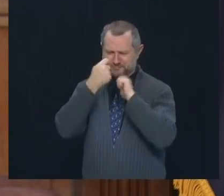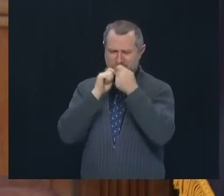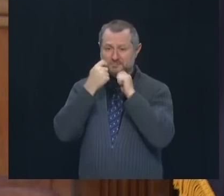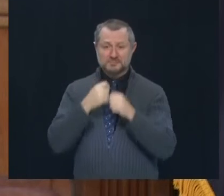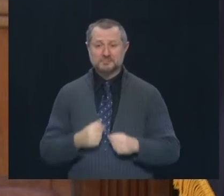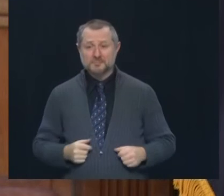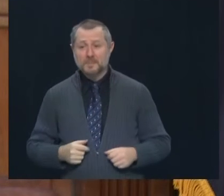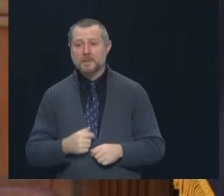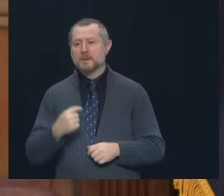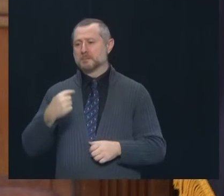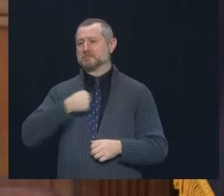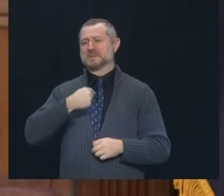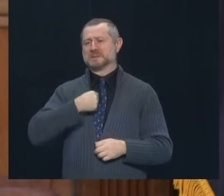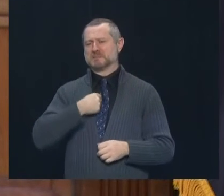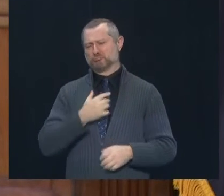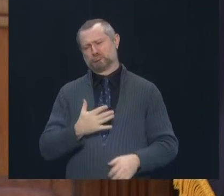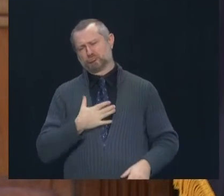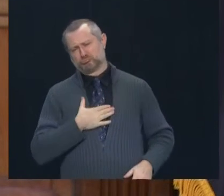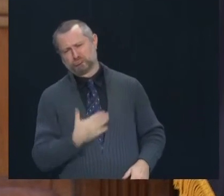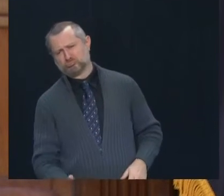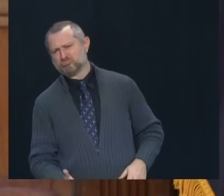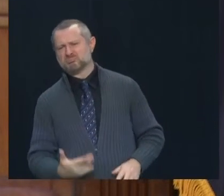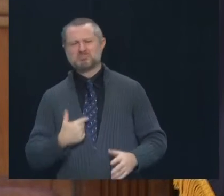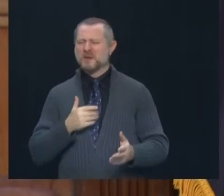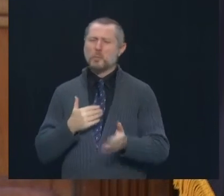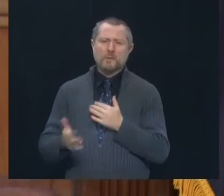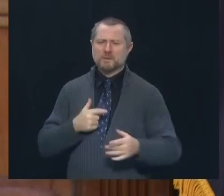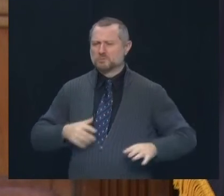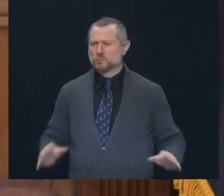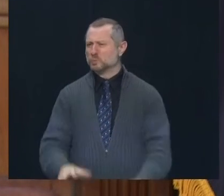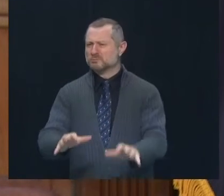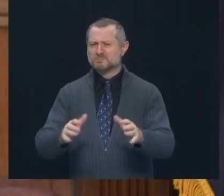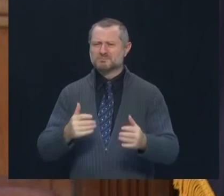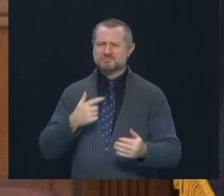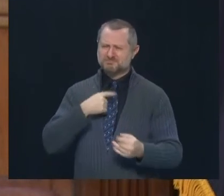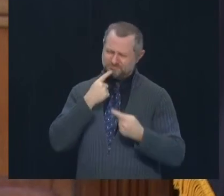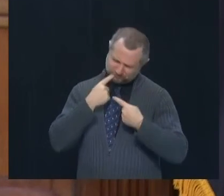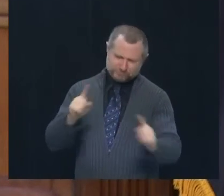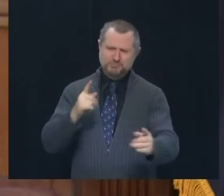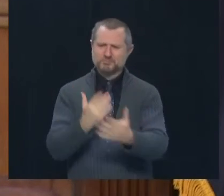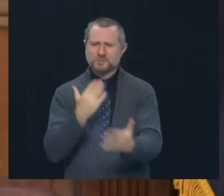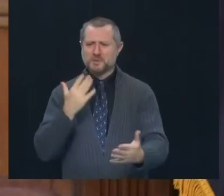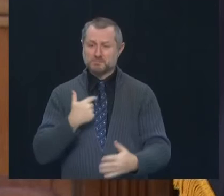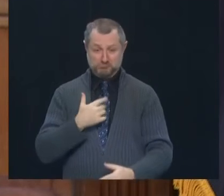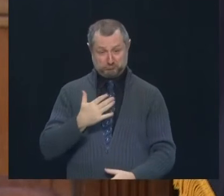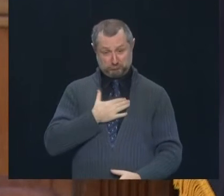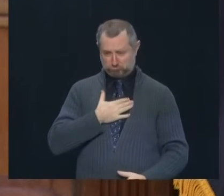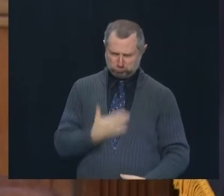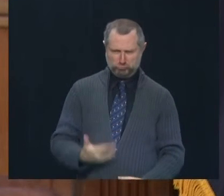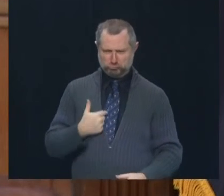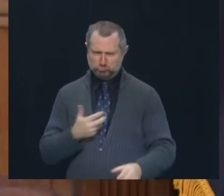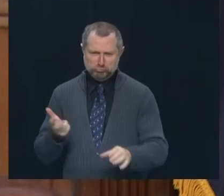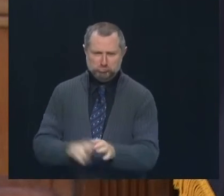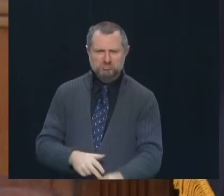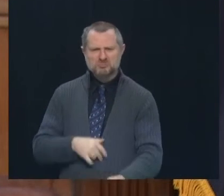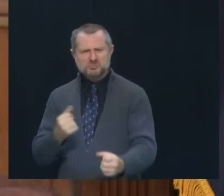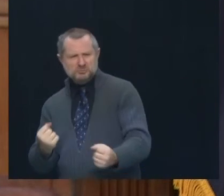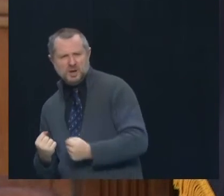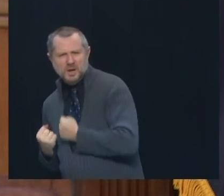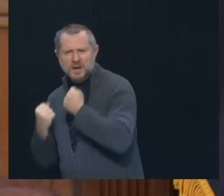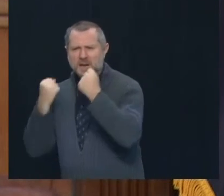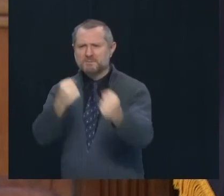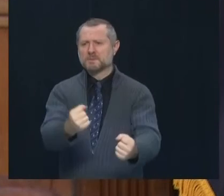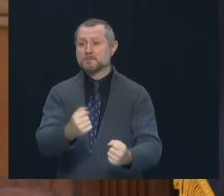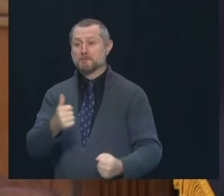I will do whatever I have to do the vaccines. I will get in a car and drive all around the state doing the